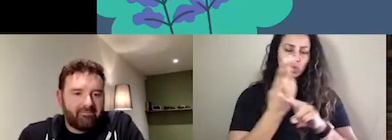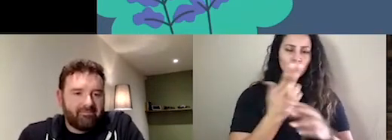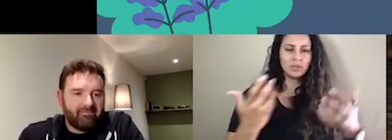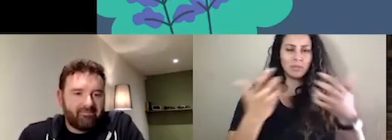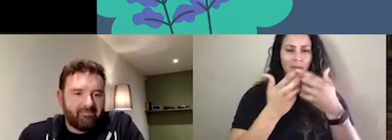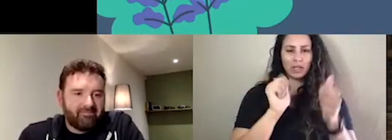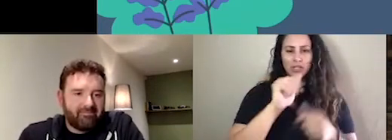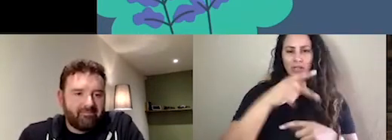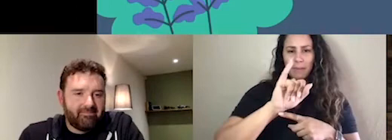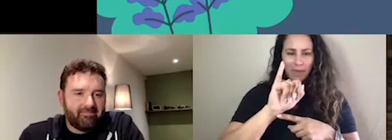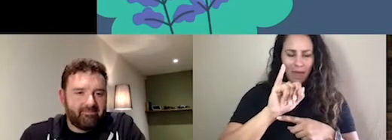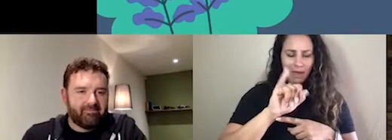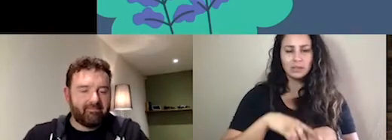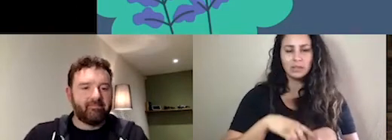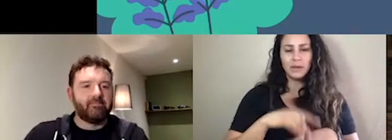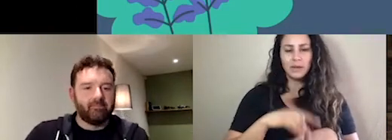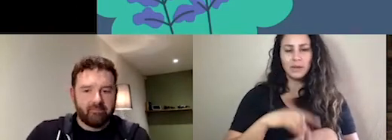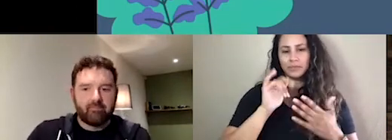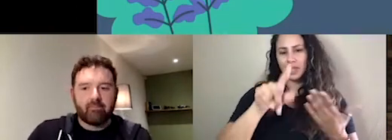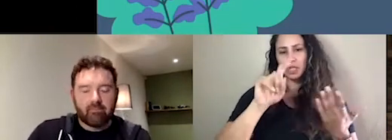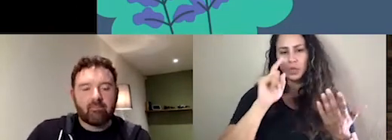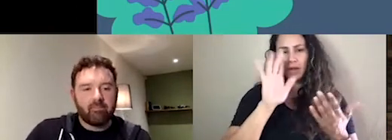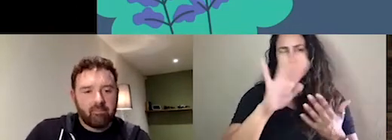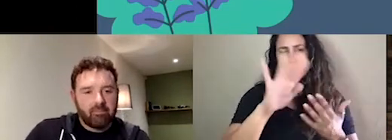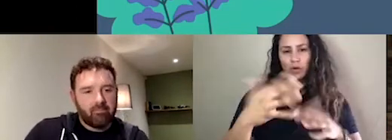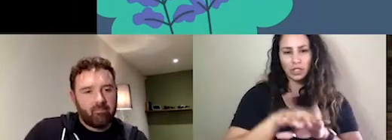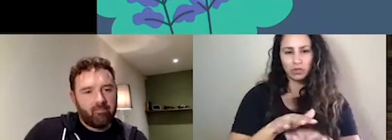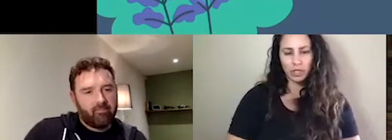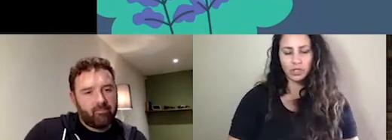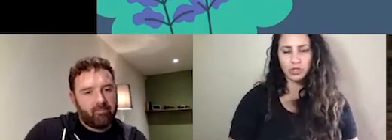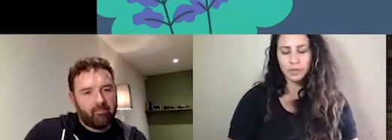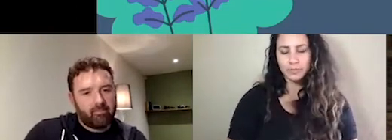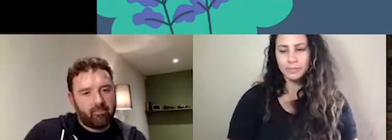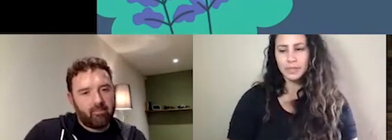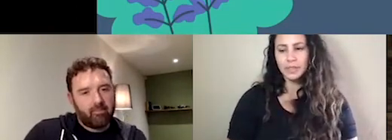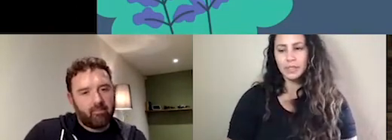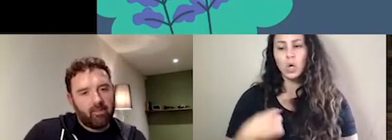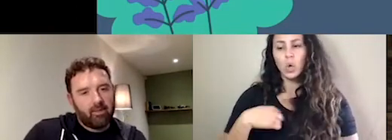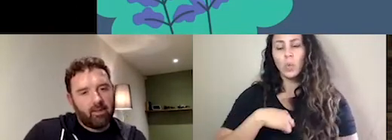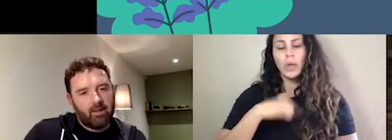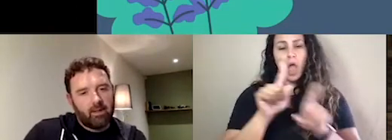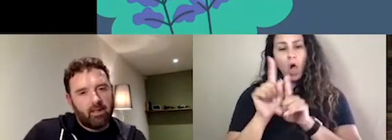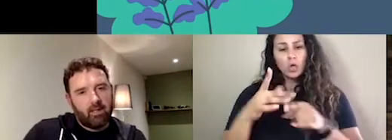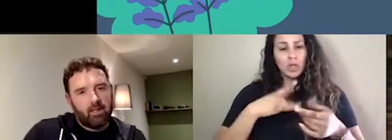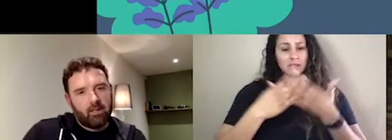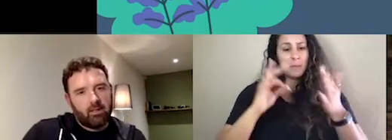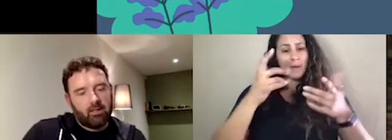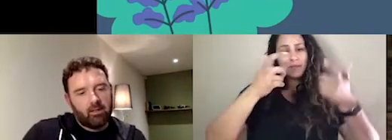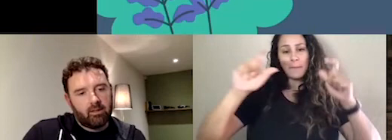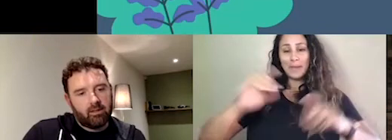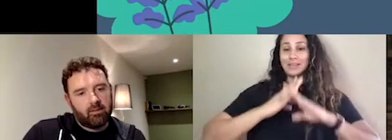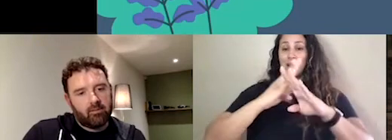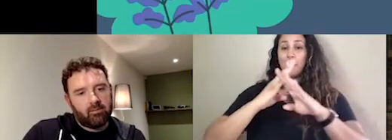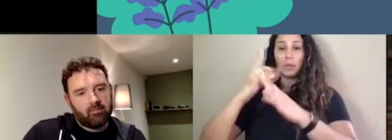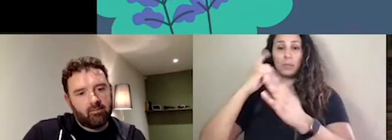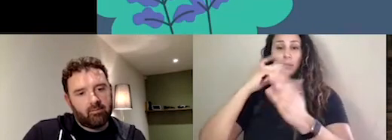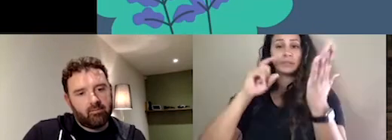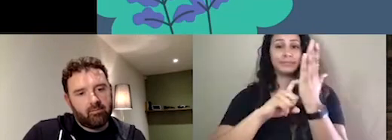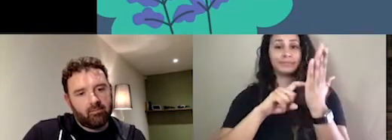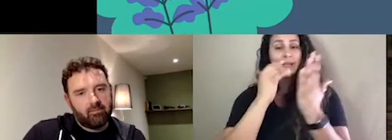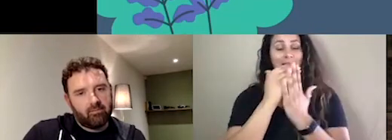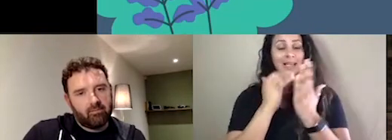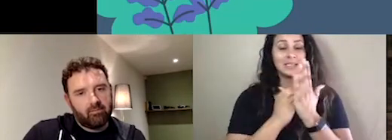APIs that you're needed for your integration. We also, like, some of the big stumbling blocks with listing